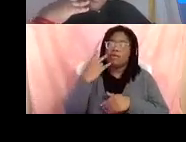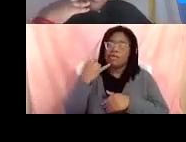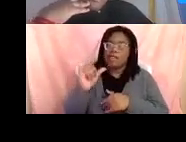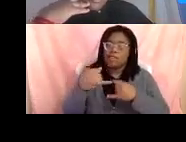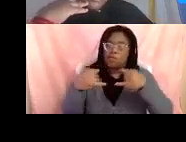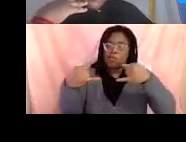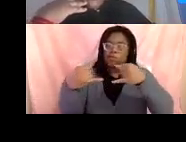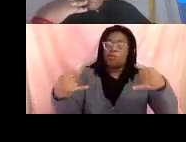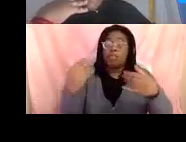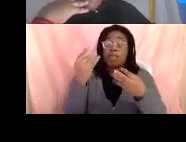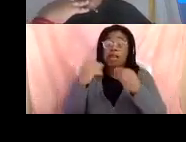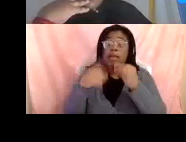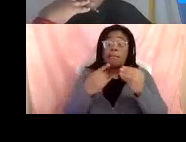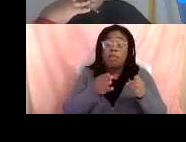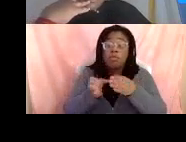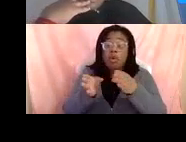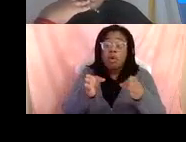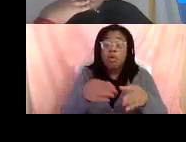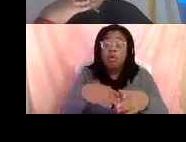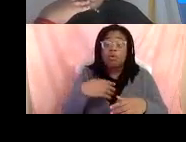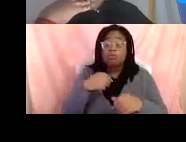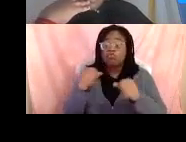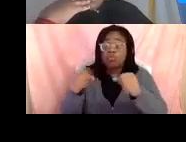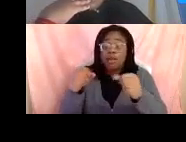the road, thinking about driving and